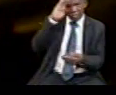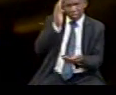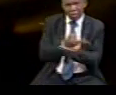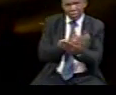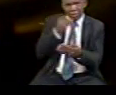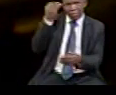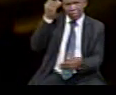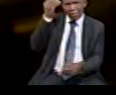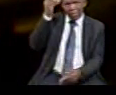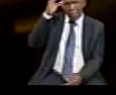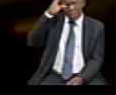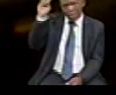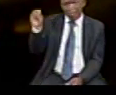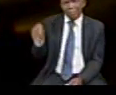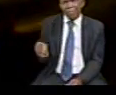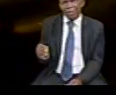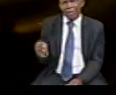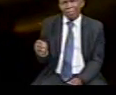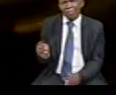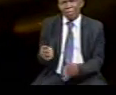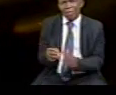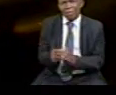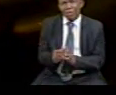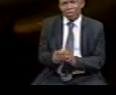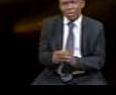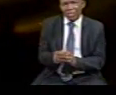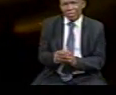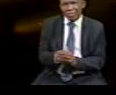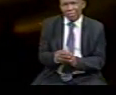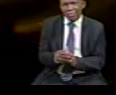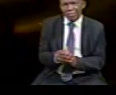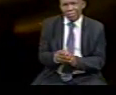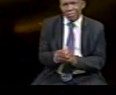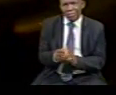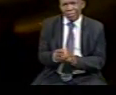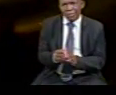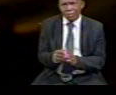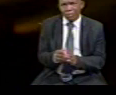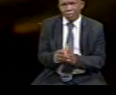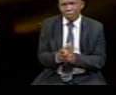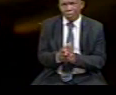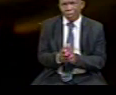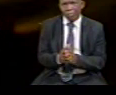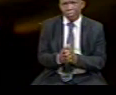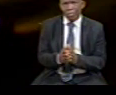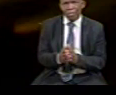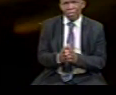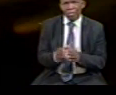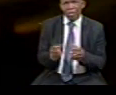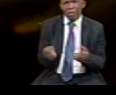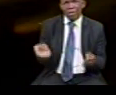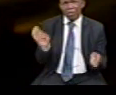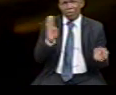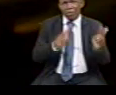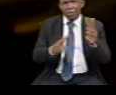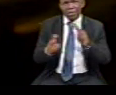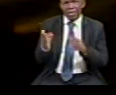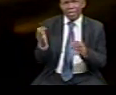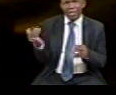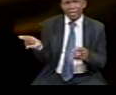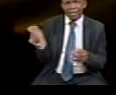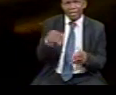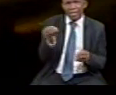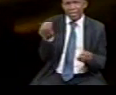marriage until the day that Noah entered into the ark, and the flood came and destroyed them all. Now listen to me,